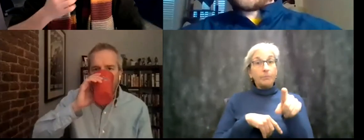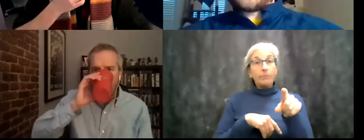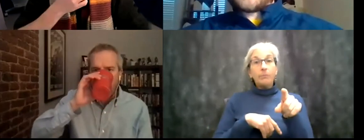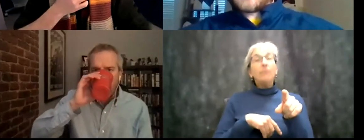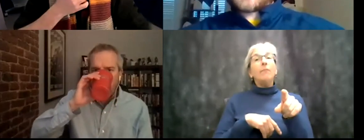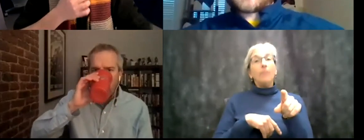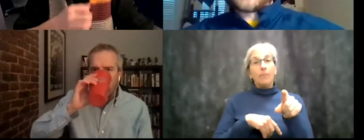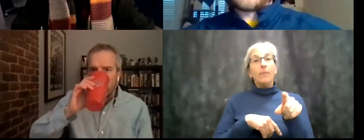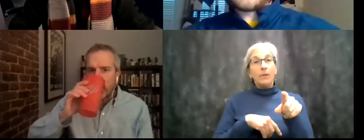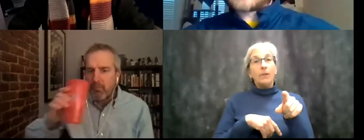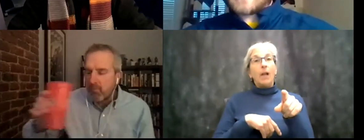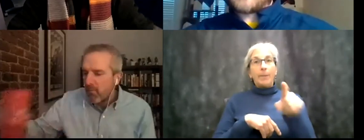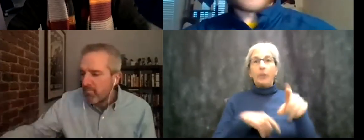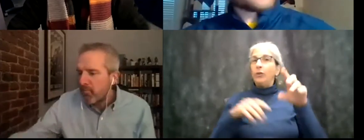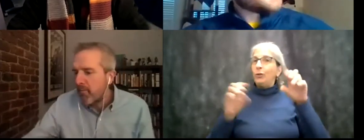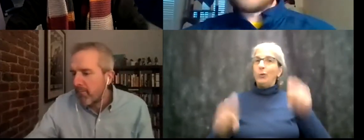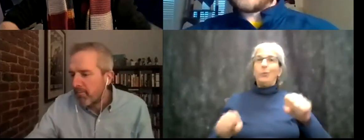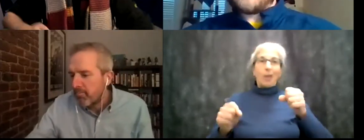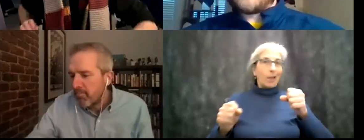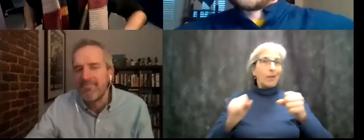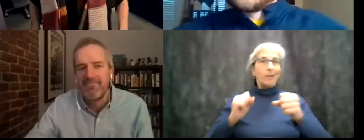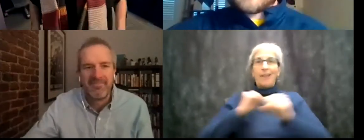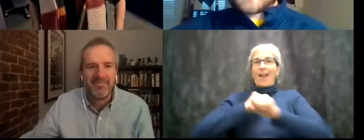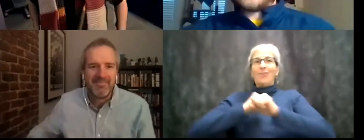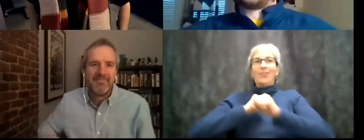Certainly, you could pitch George Mason's gaming program.